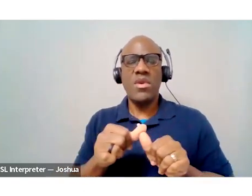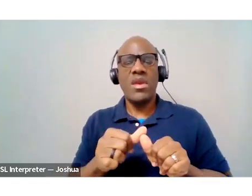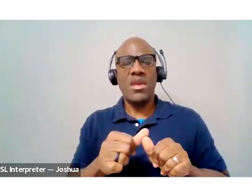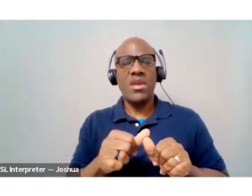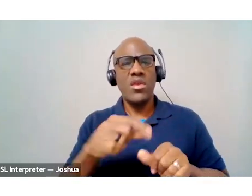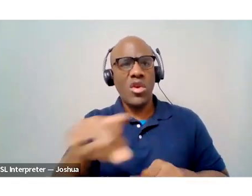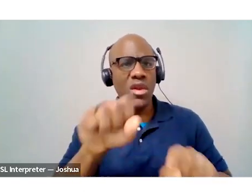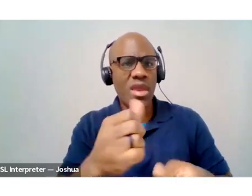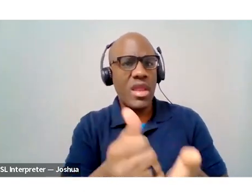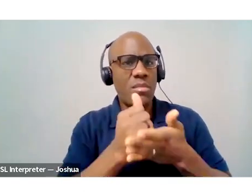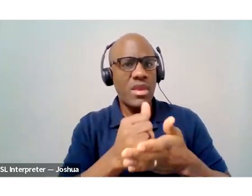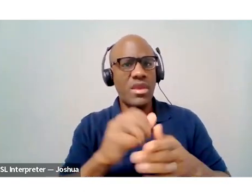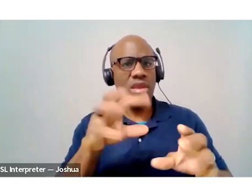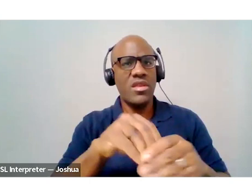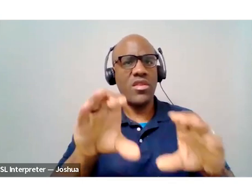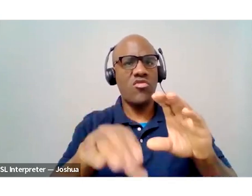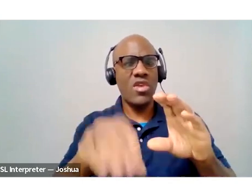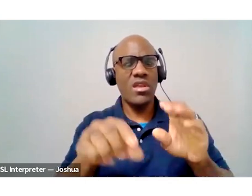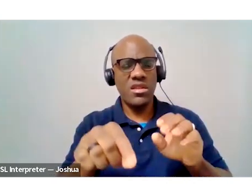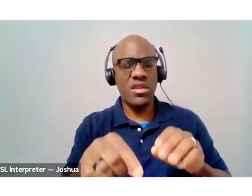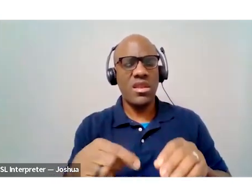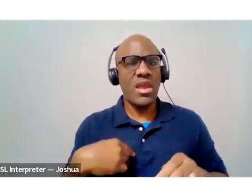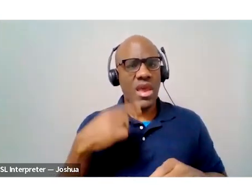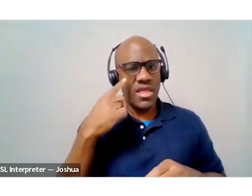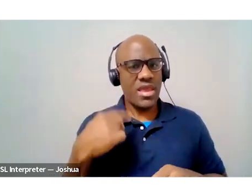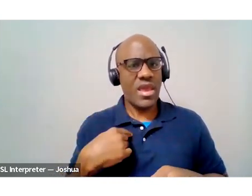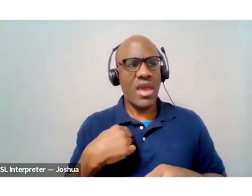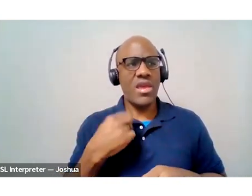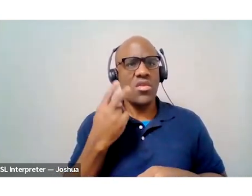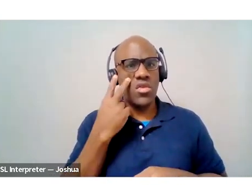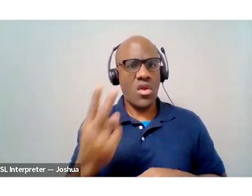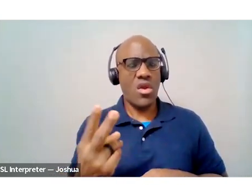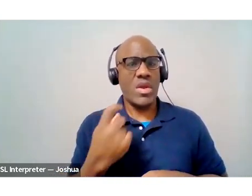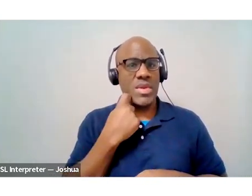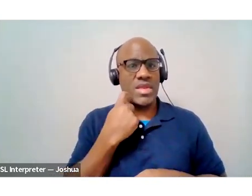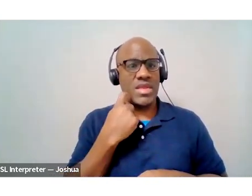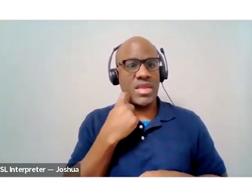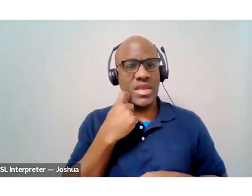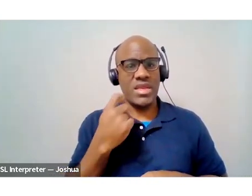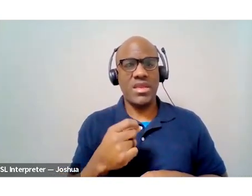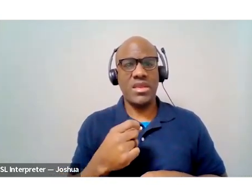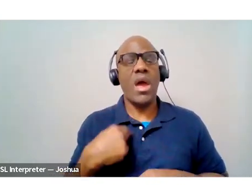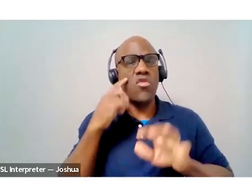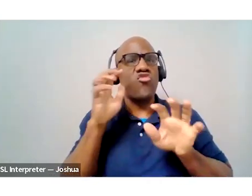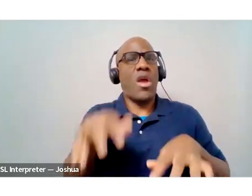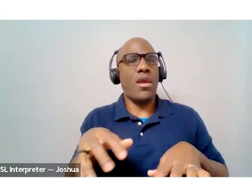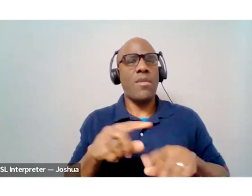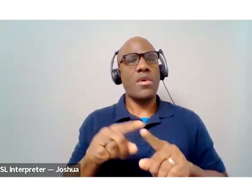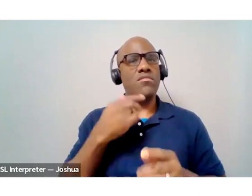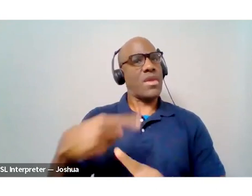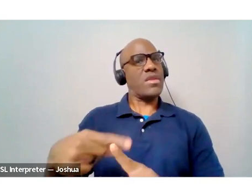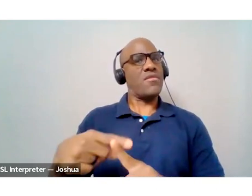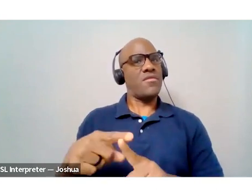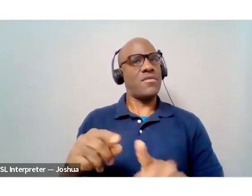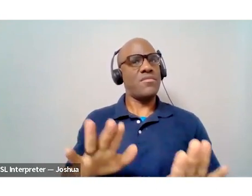think I did see, and I was shocked by this very recently, shocked in a pleasant way, the acknowledgement of that as